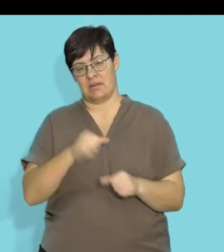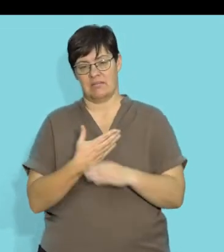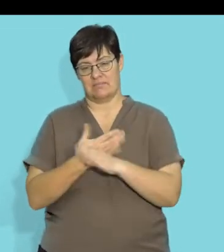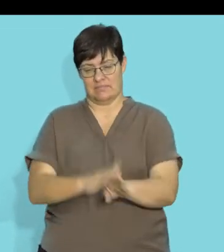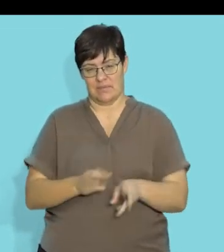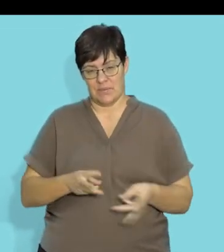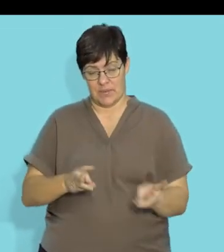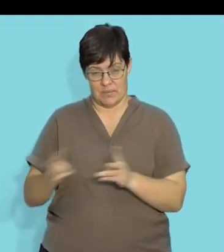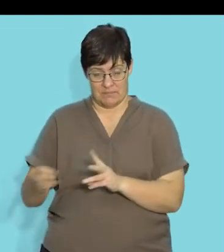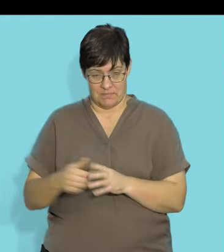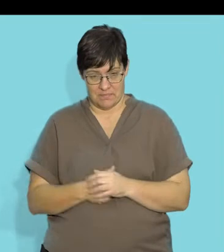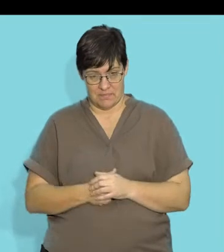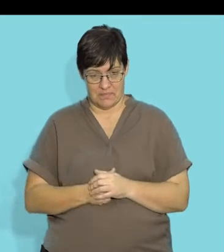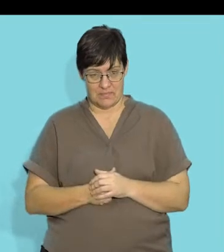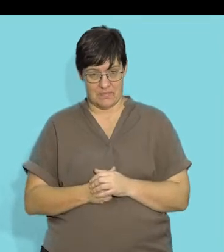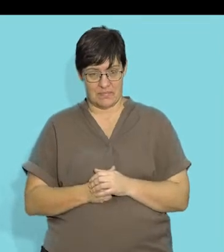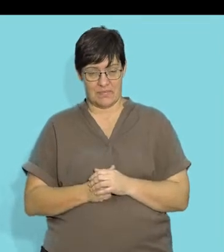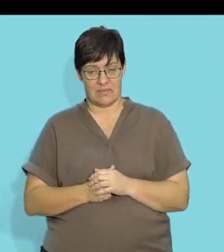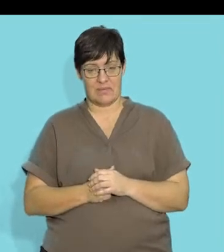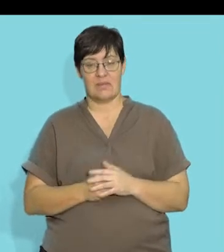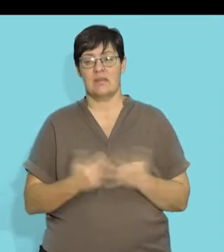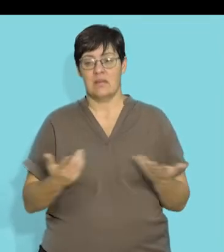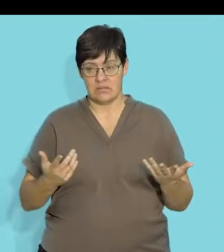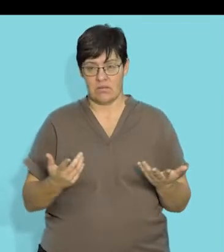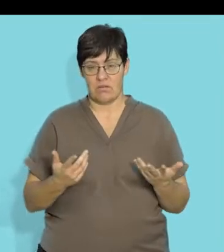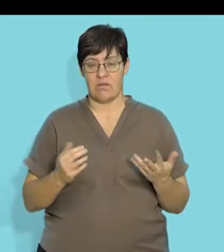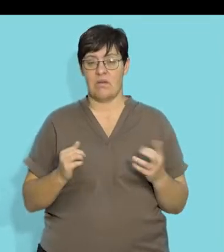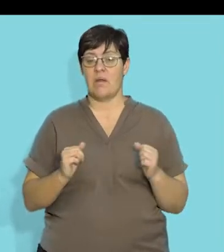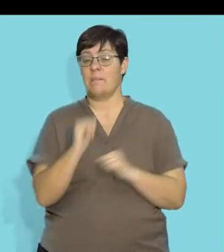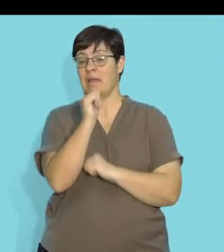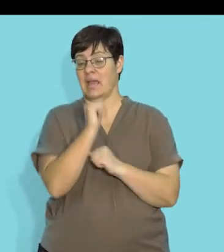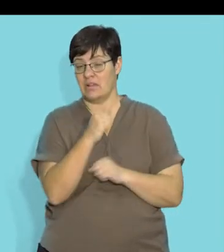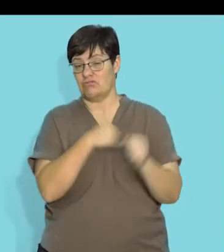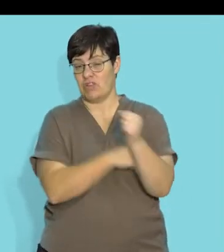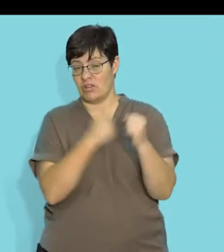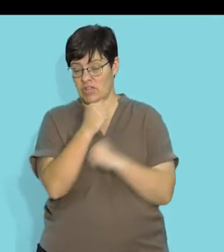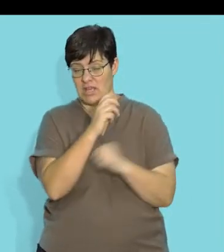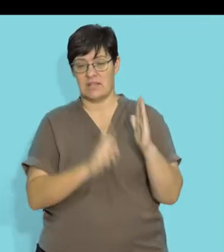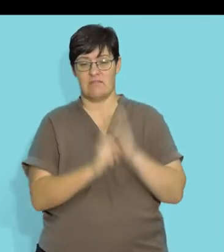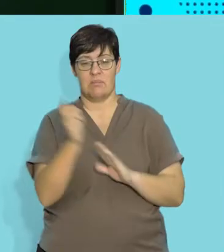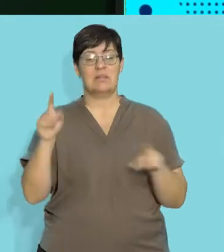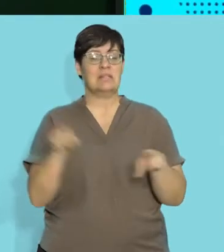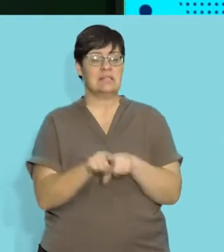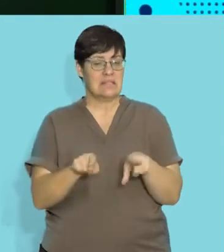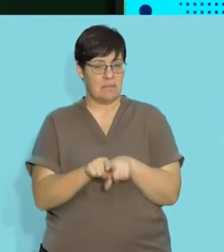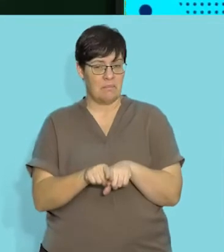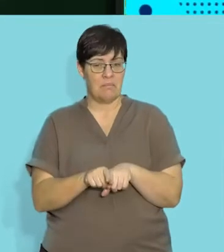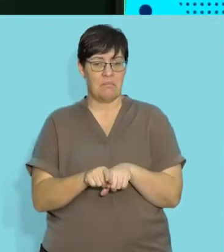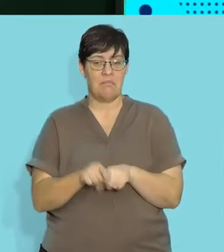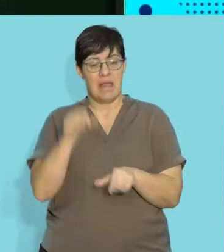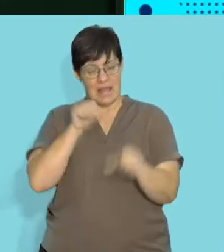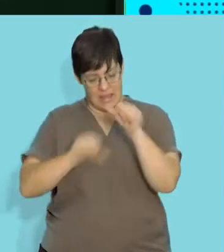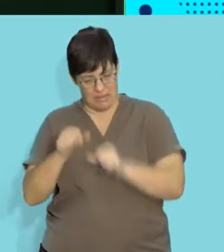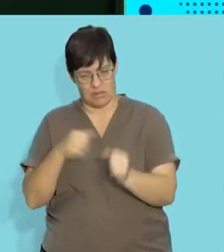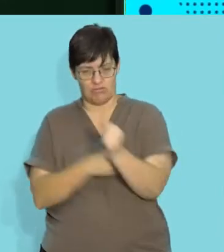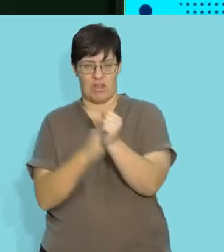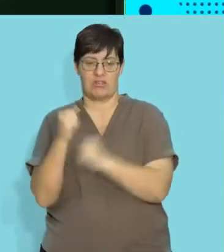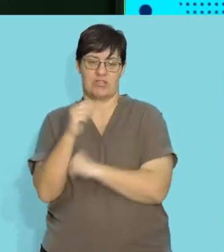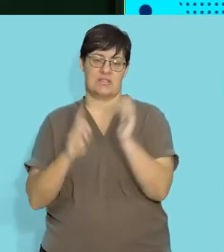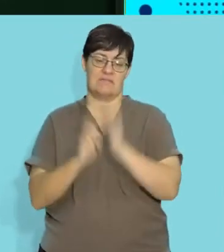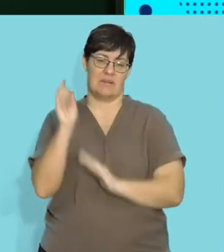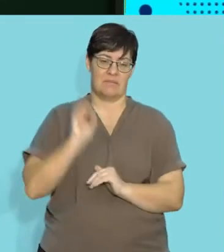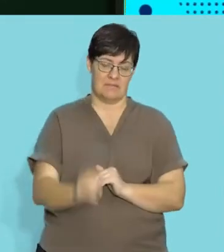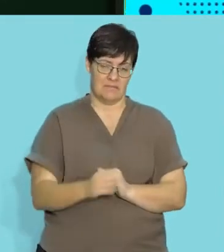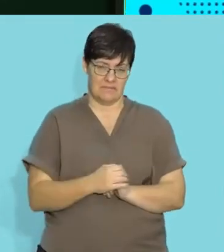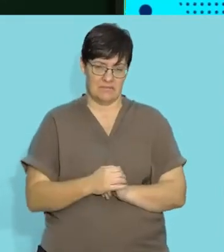chemical defense mechanisms. So we see that there are mechanical structures that have been developed, but also chemical structures. So